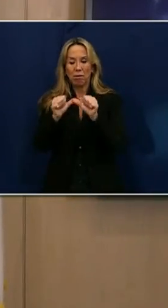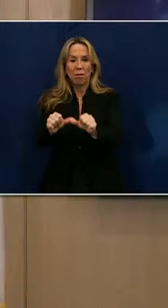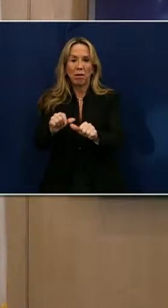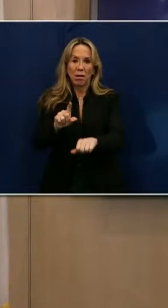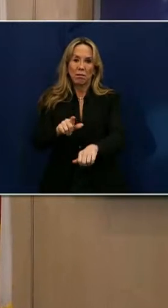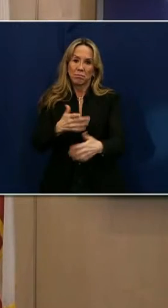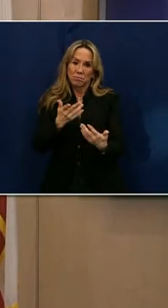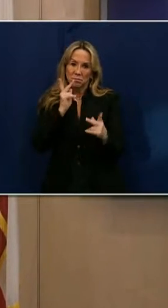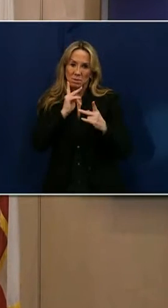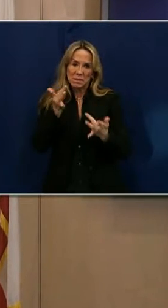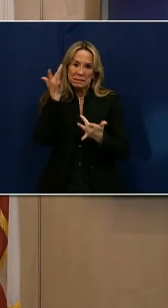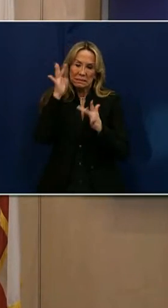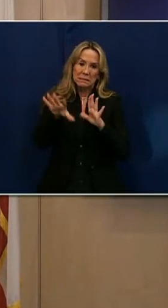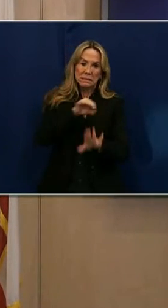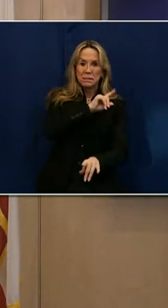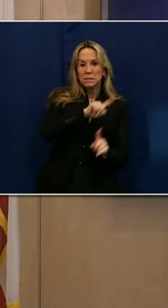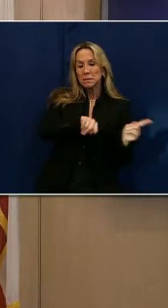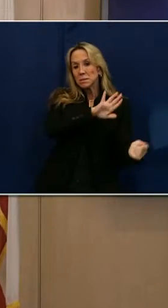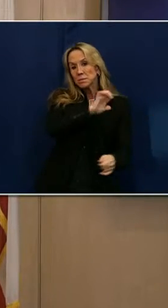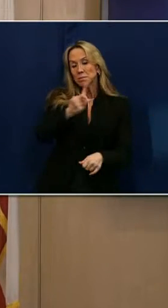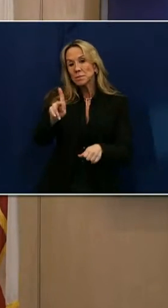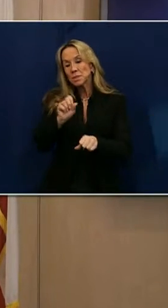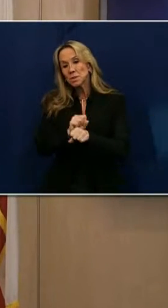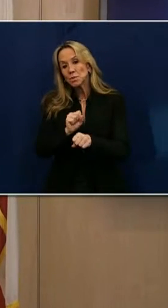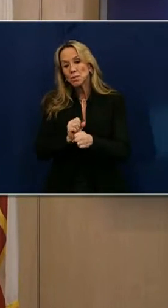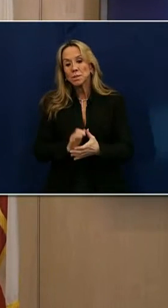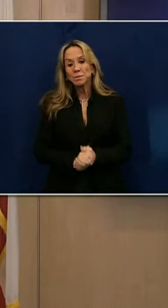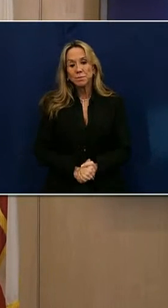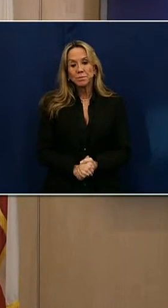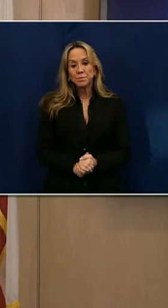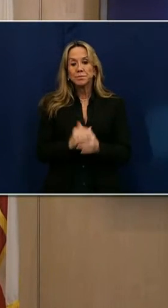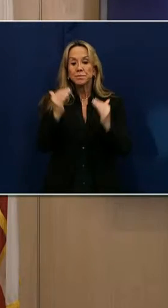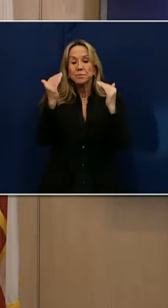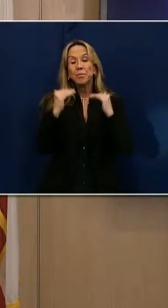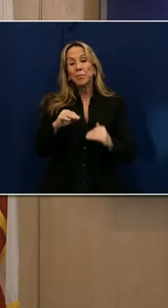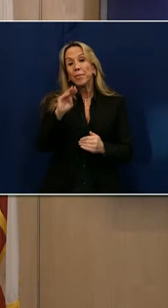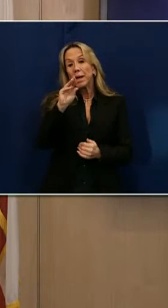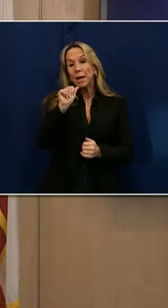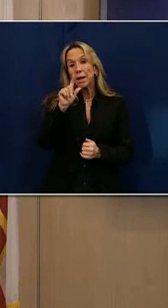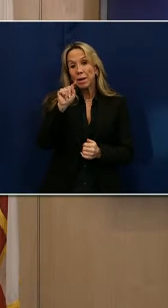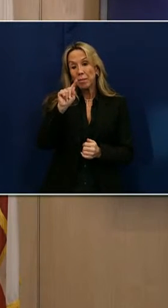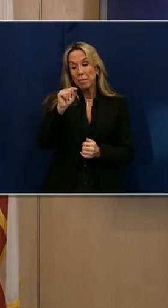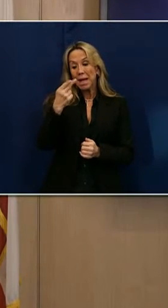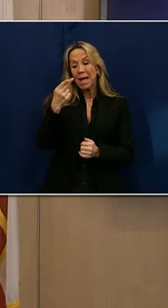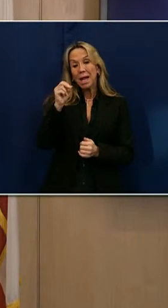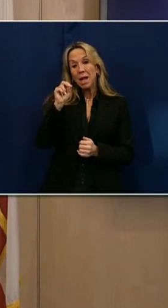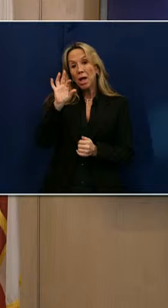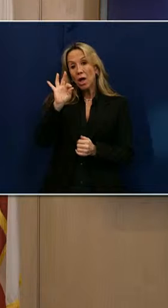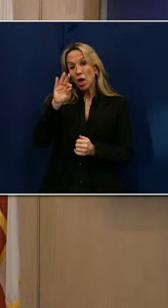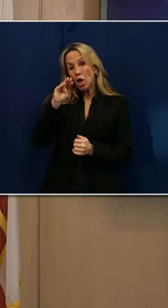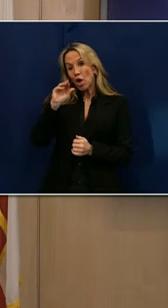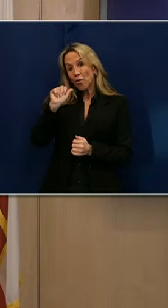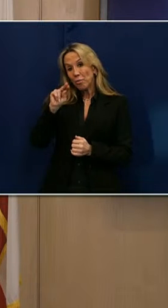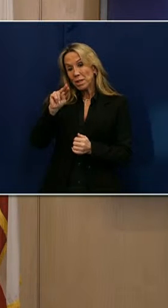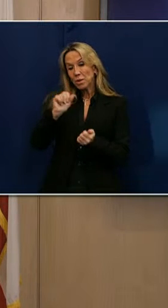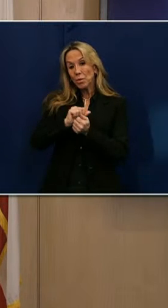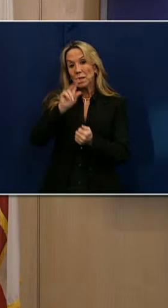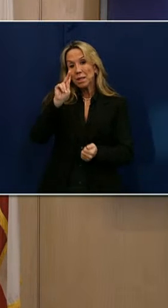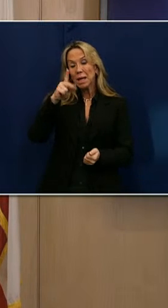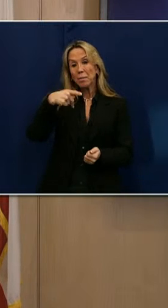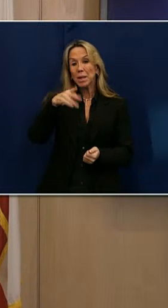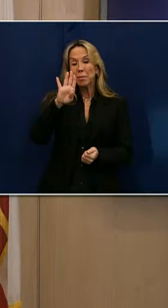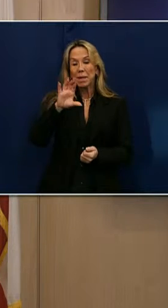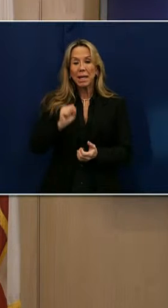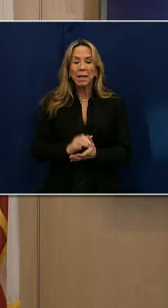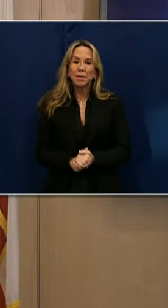Okay, we'll go to the next question. This next call will be from Matt Hoffman with KPBS.